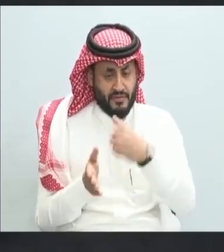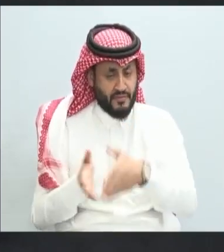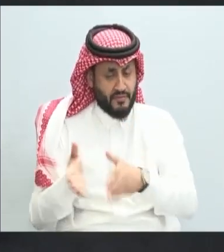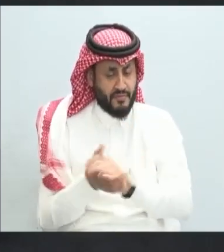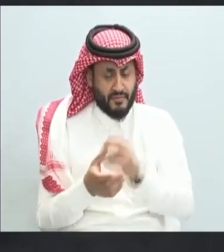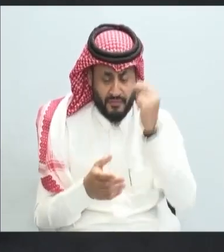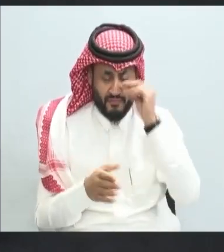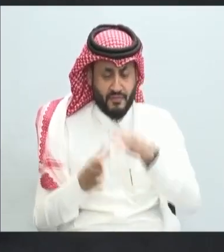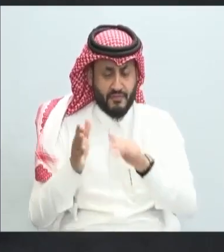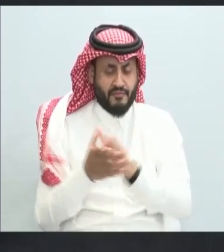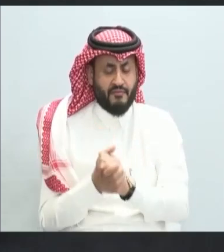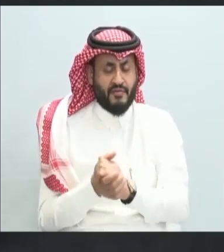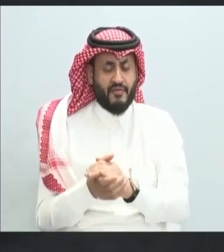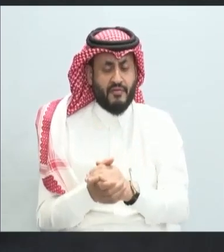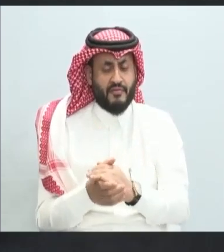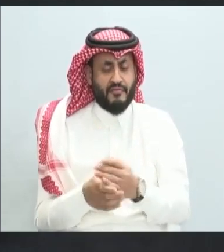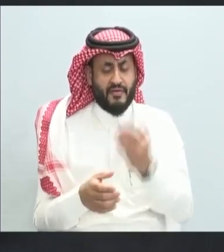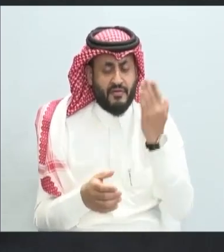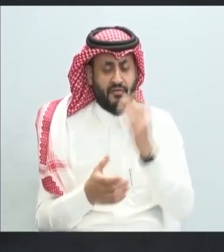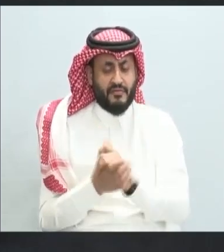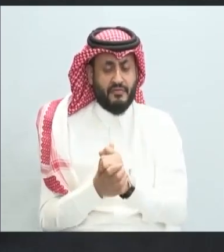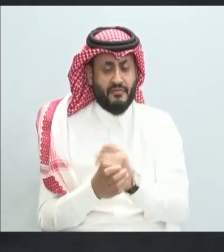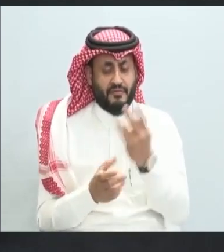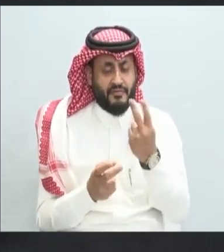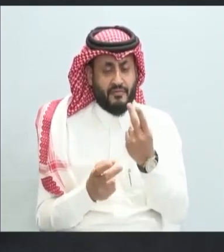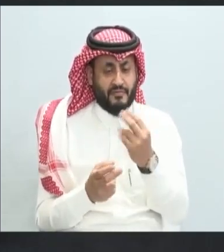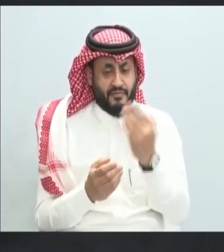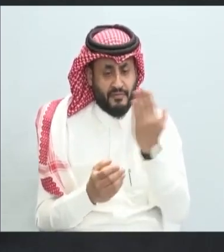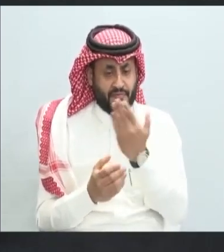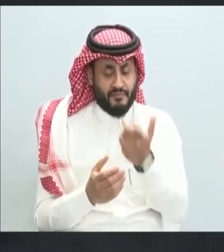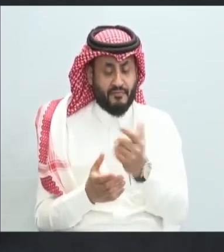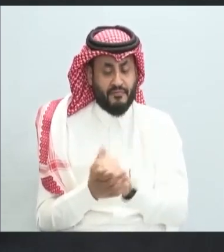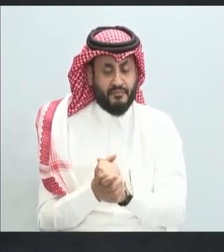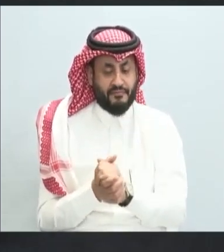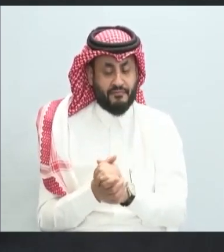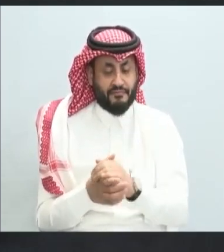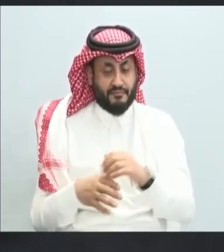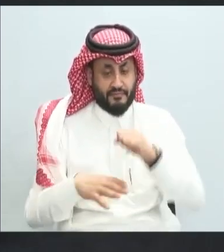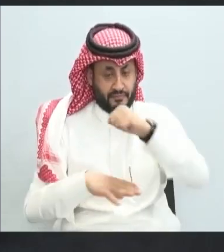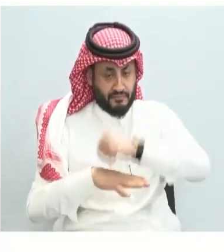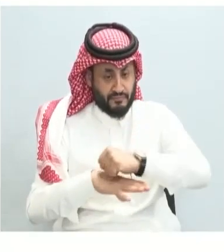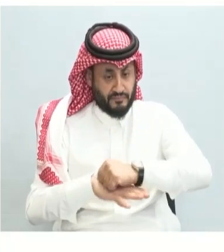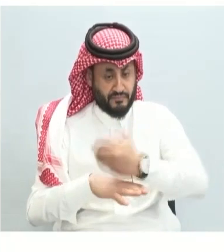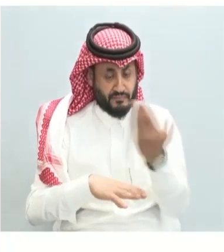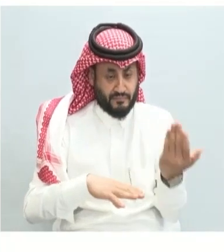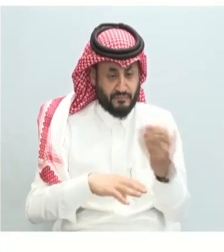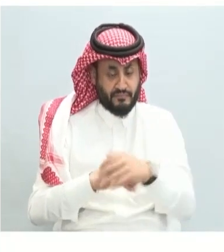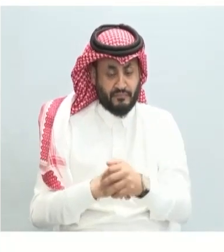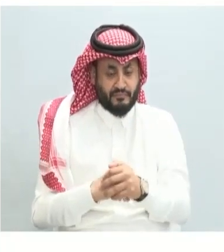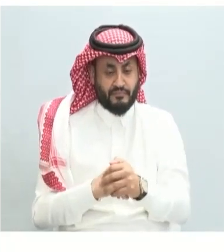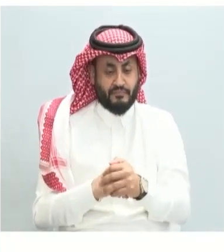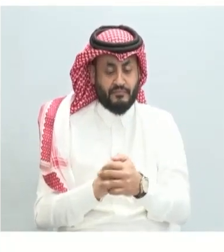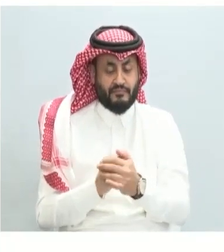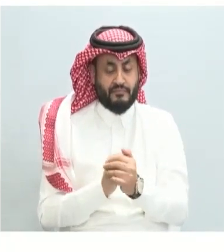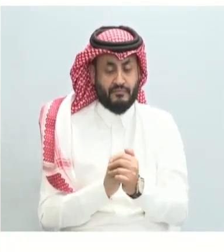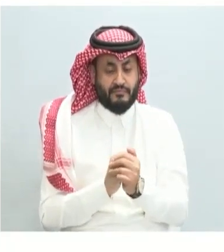is by learning or understanding these two sentences. My sock is